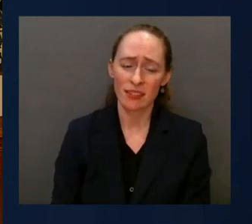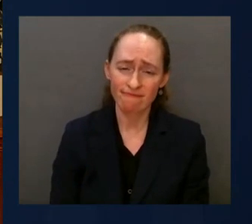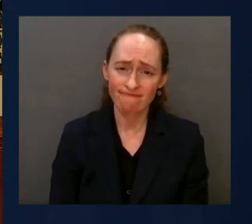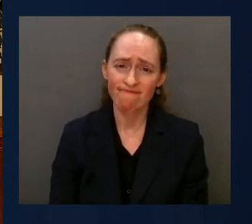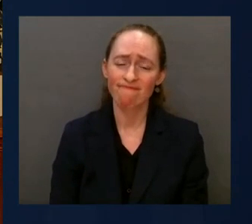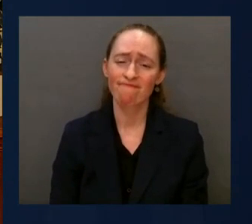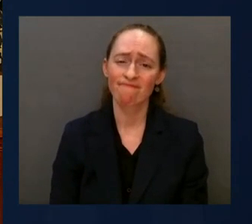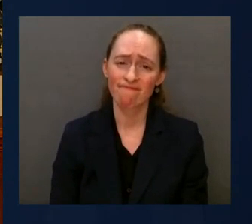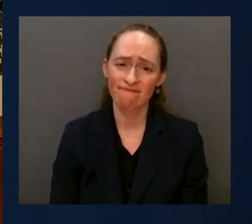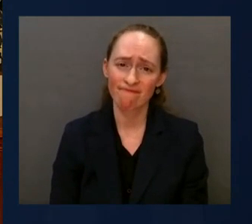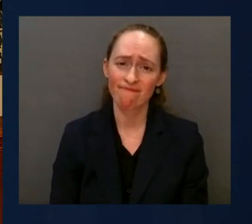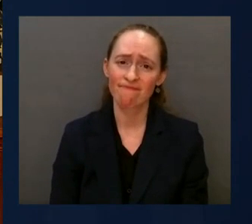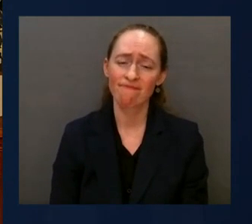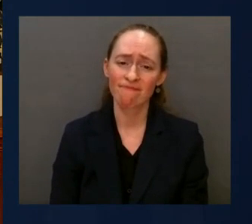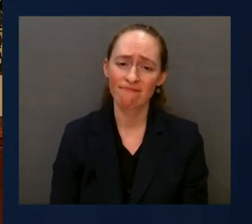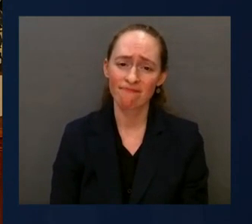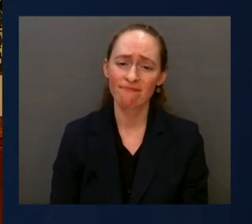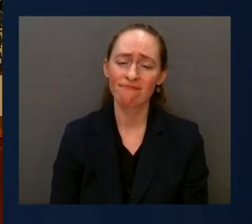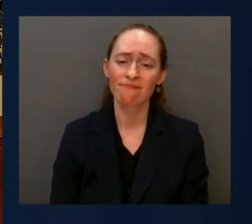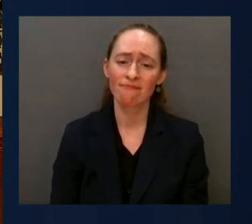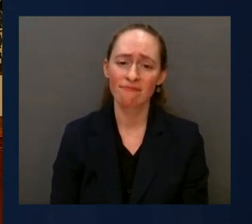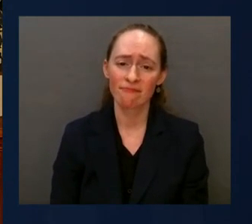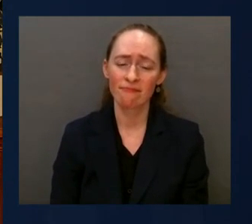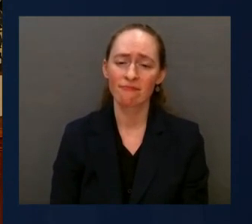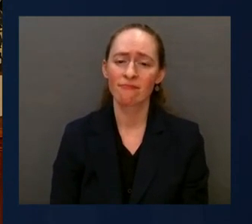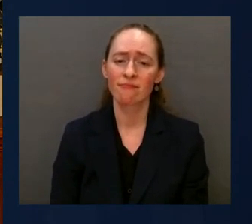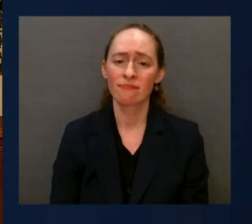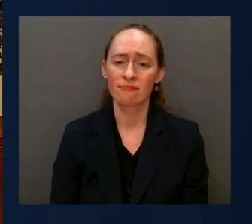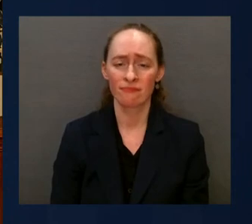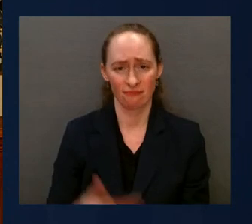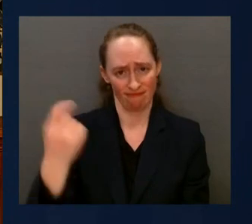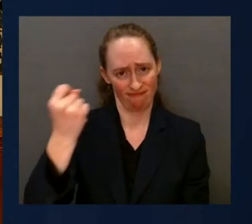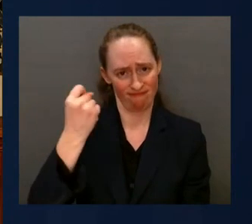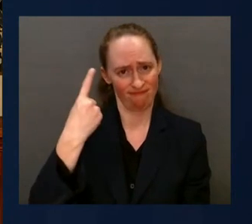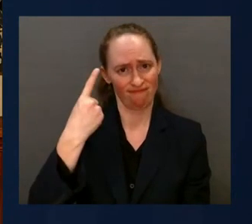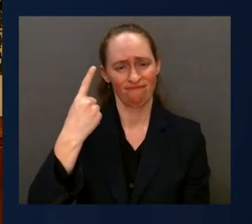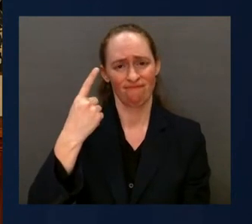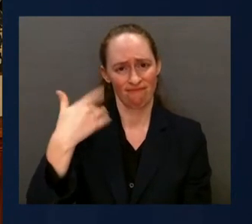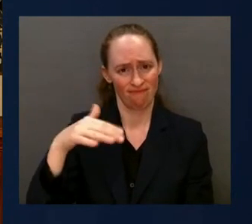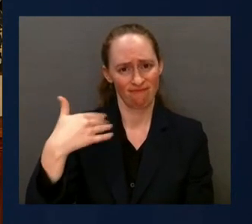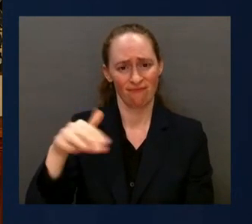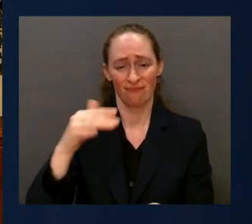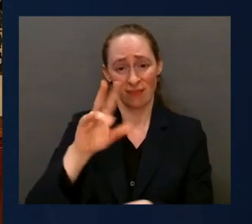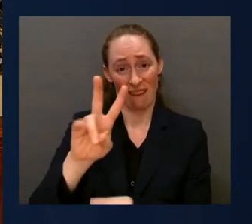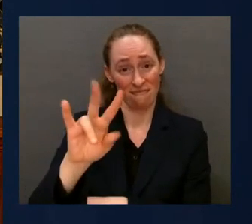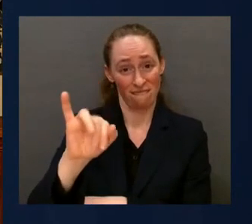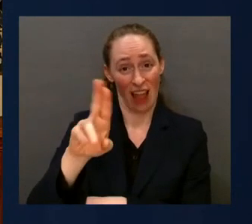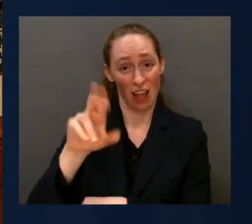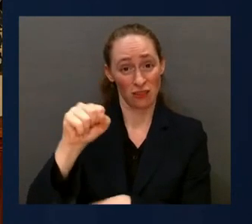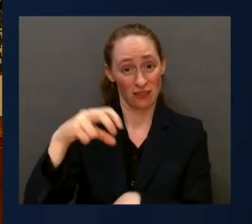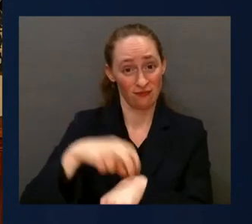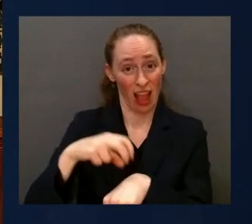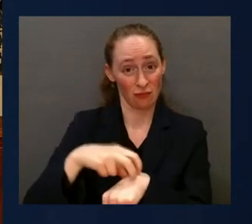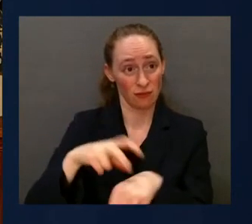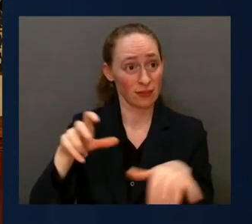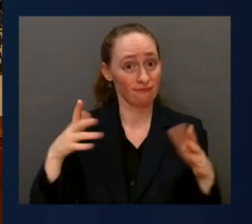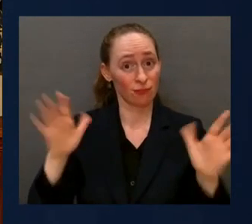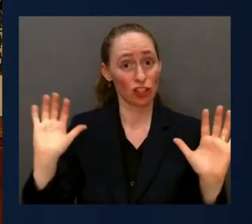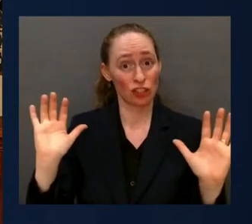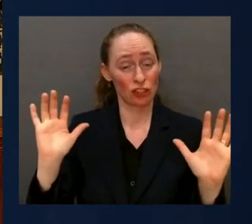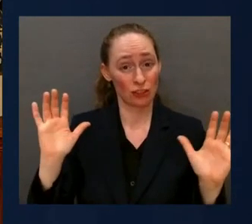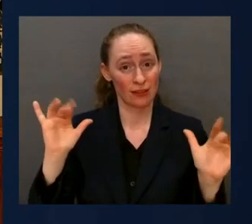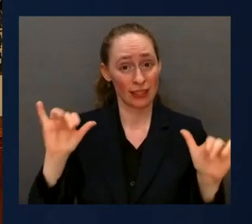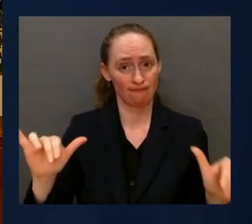itself. While the virus is not gone, thanks to the resilience of the American people and the ingenuity of